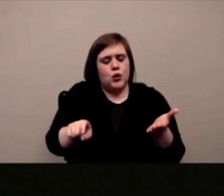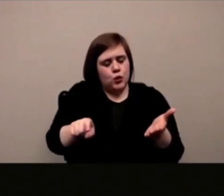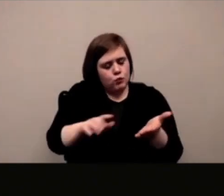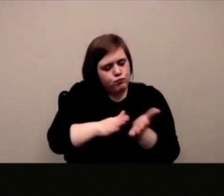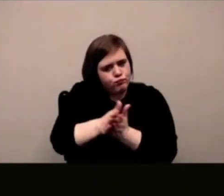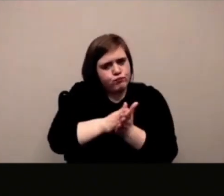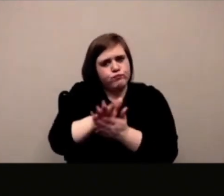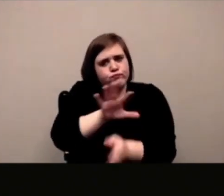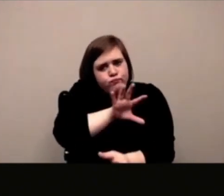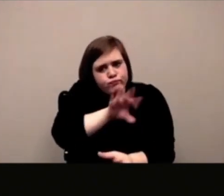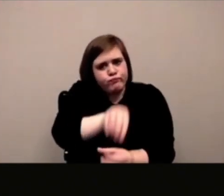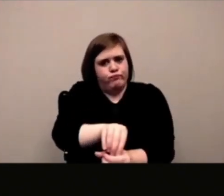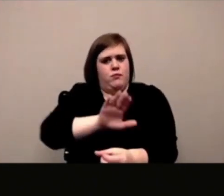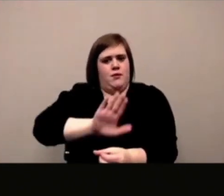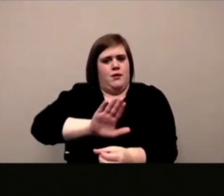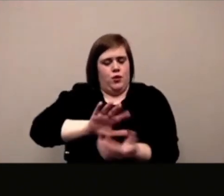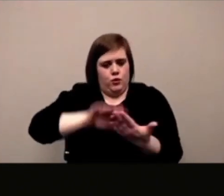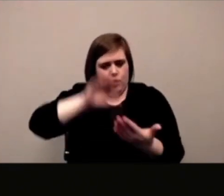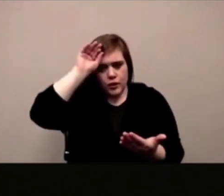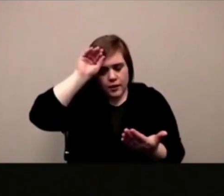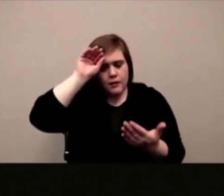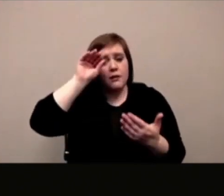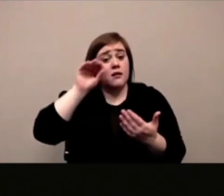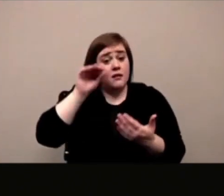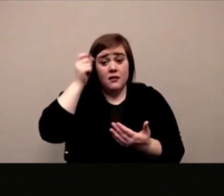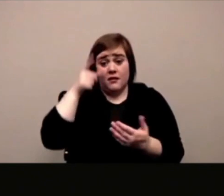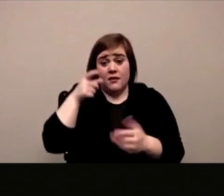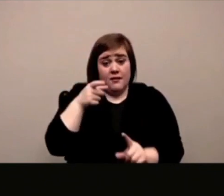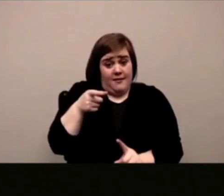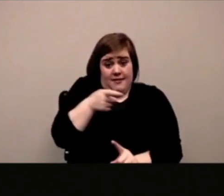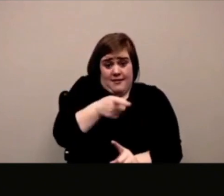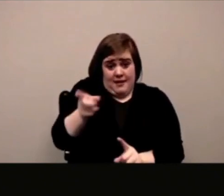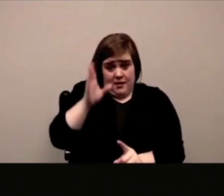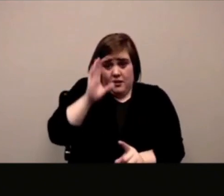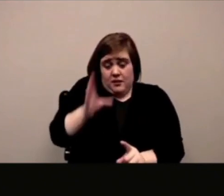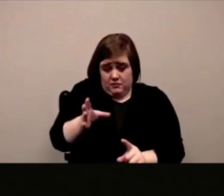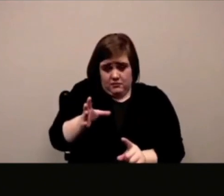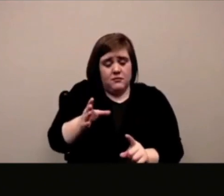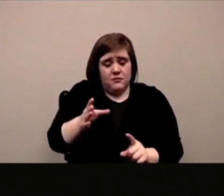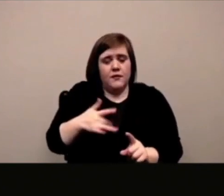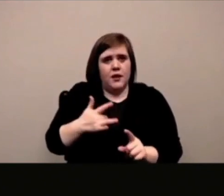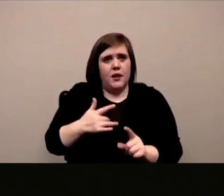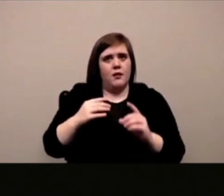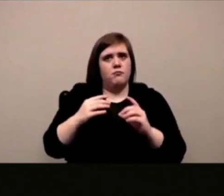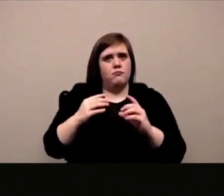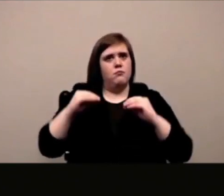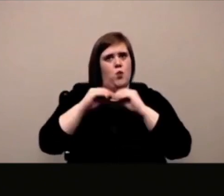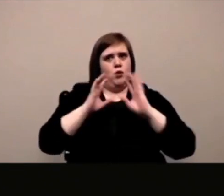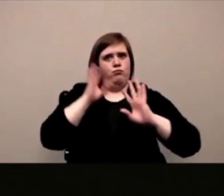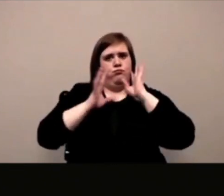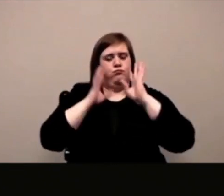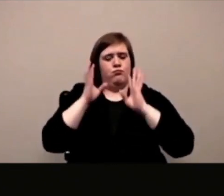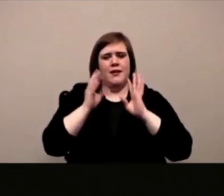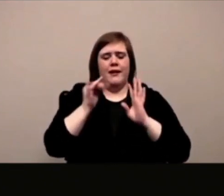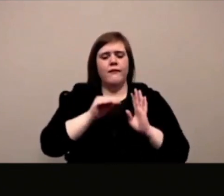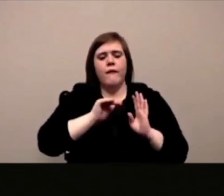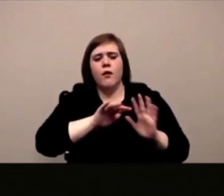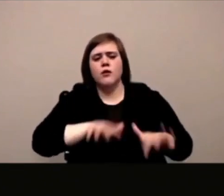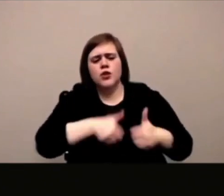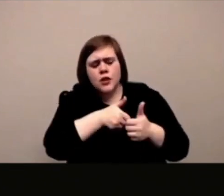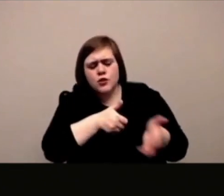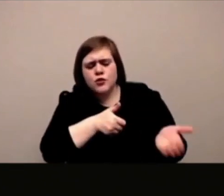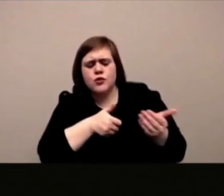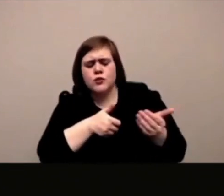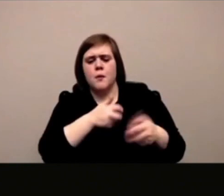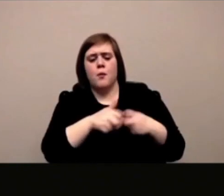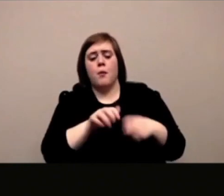learning. They will be more creative when they feel challenged or when they need to solve a problem